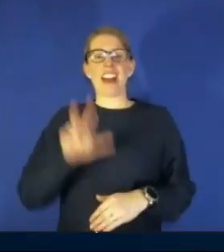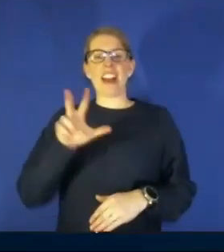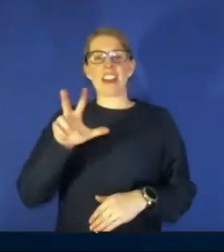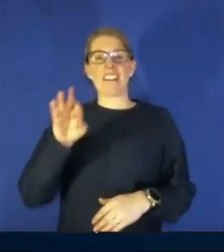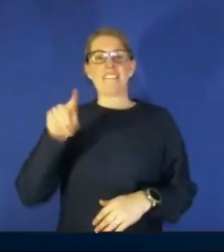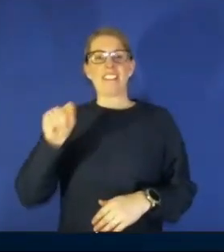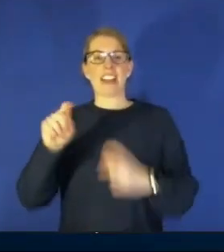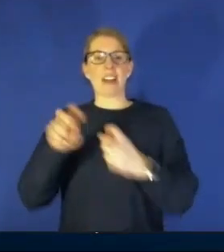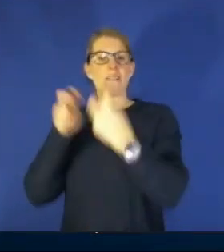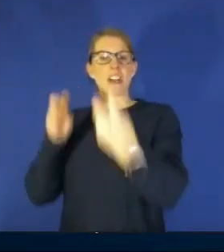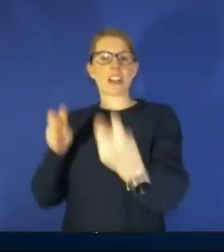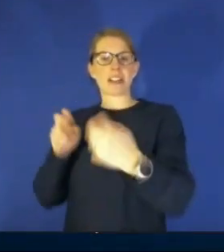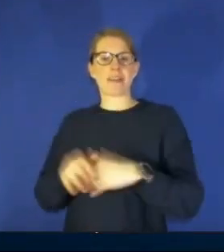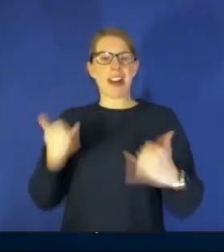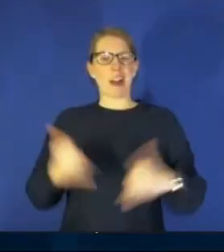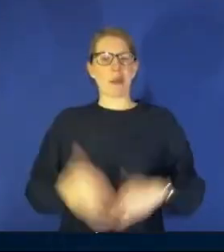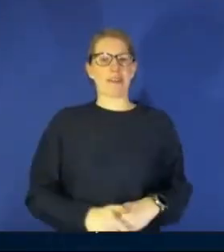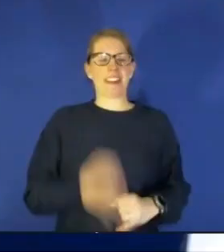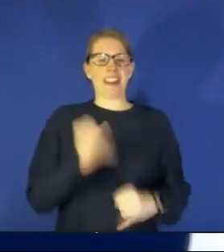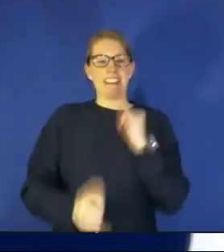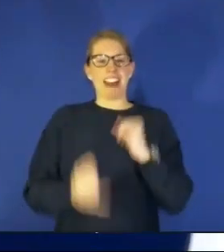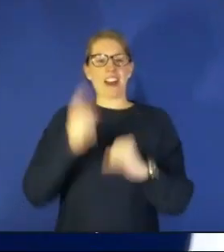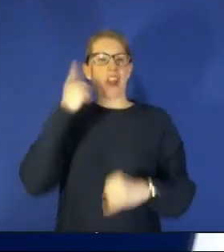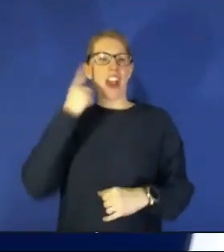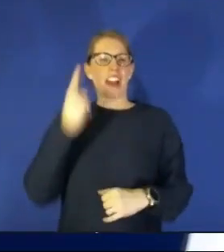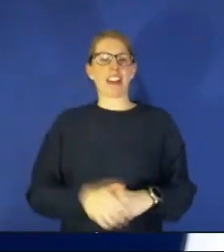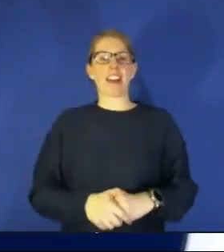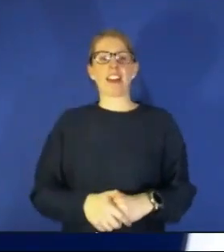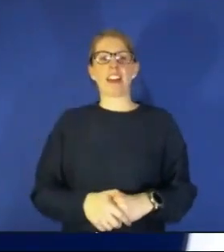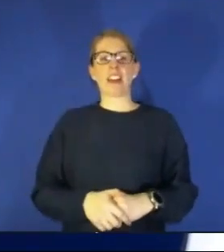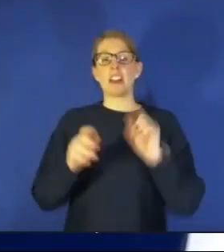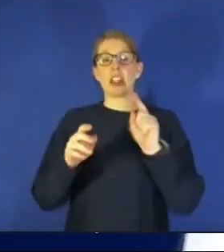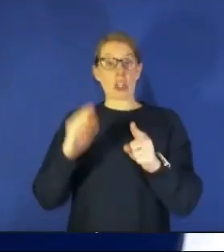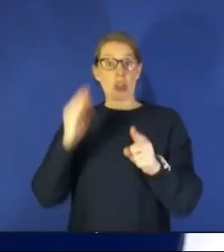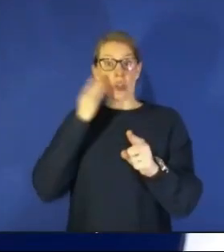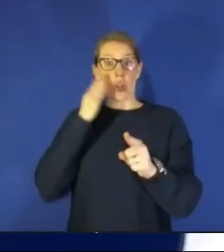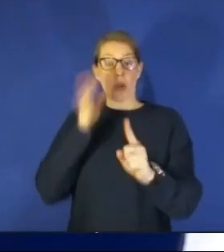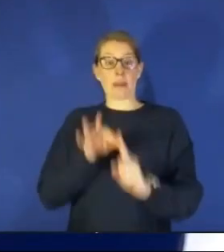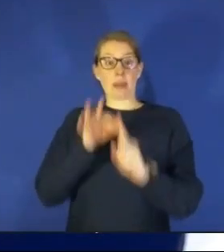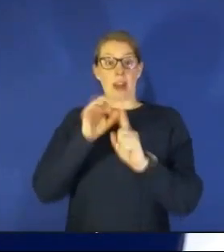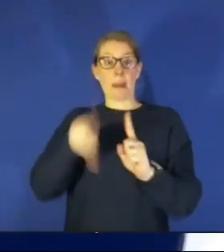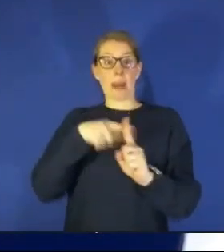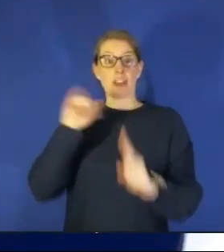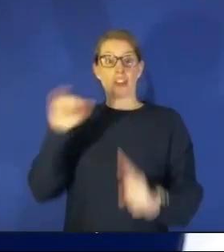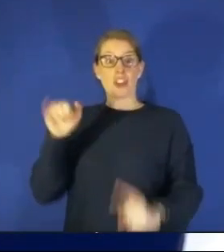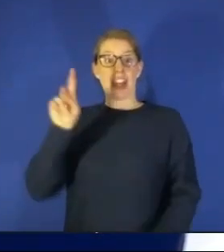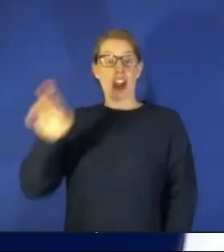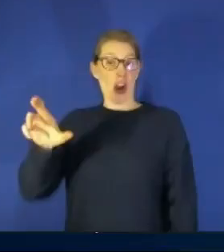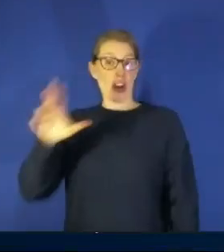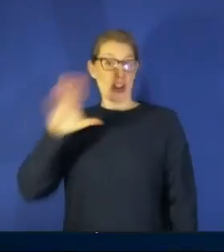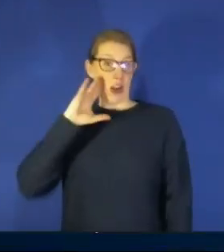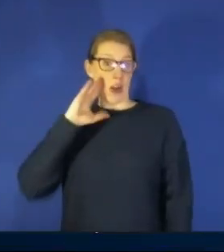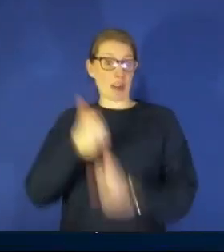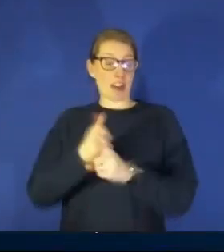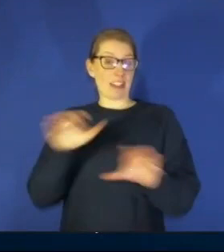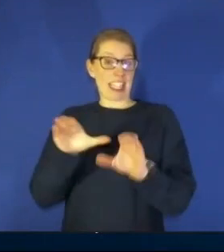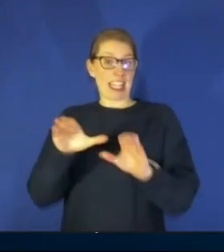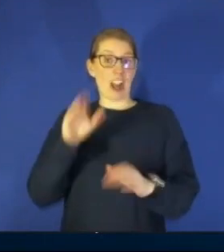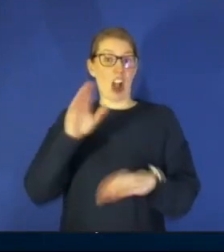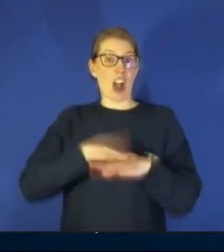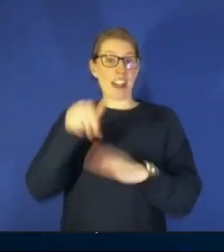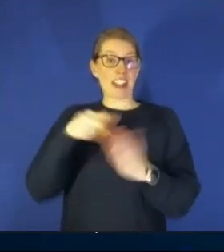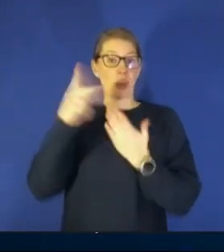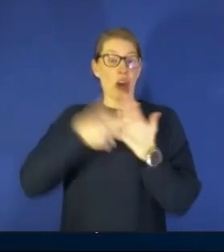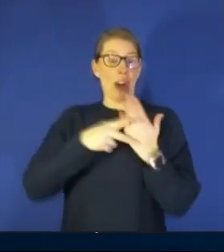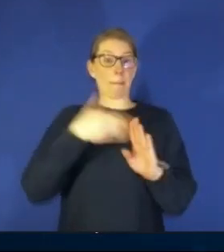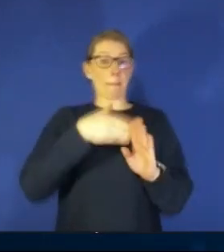Right at this That's minute. right. Okay, final thoughts. Yeah, a couple quick things. So first of all, do you know what's special about JKR? There are many things special, I but know. do you know what she did? What? On this program early on?